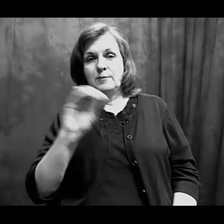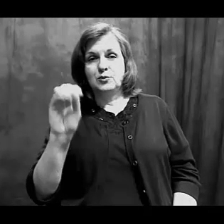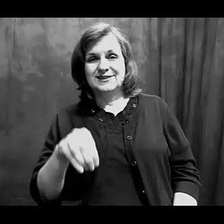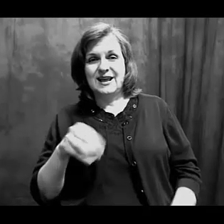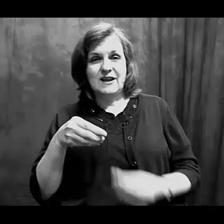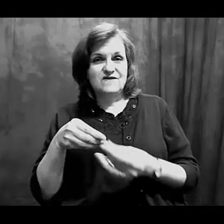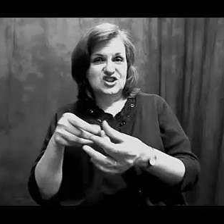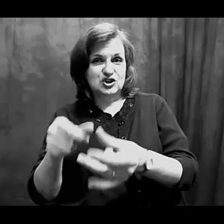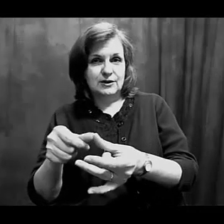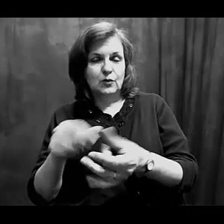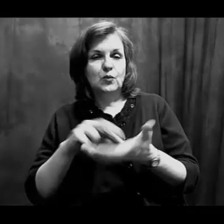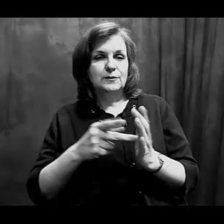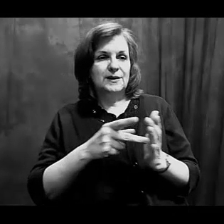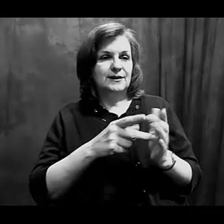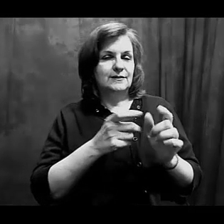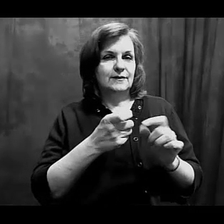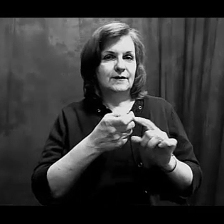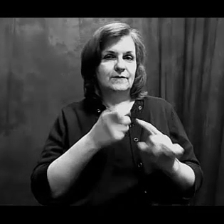said before.